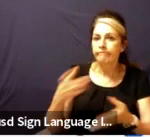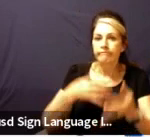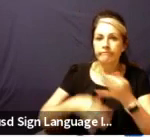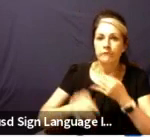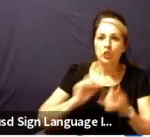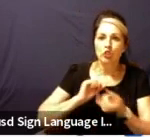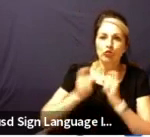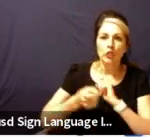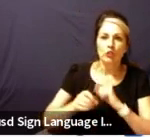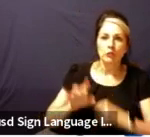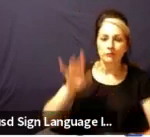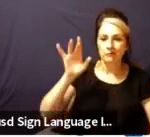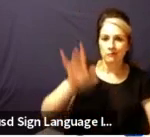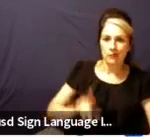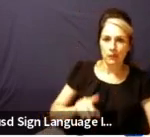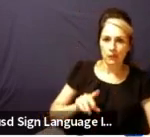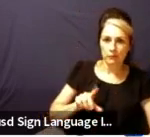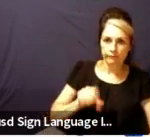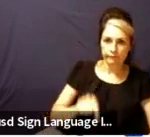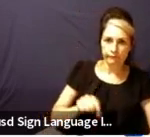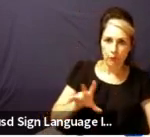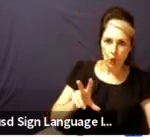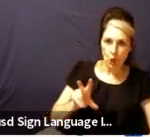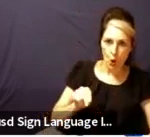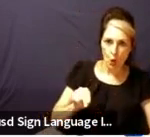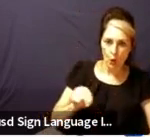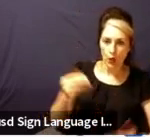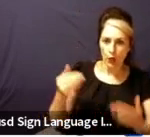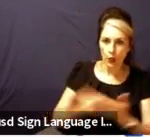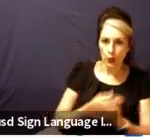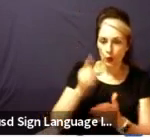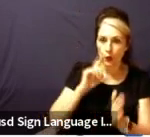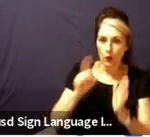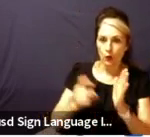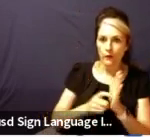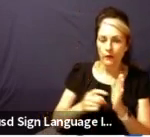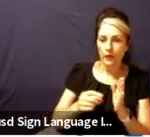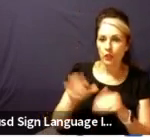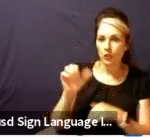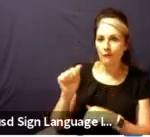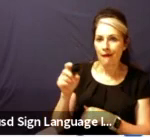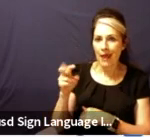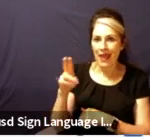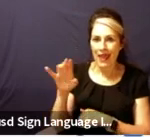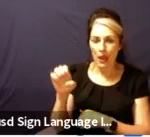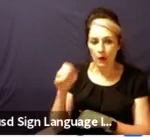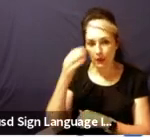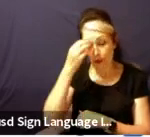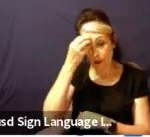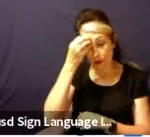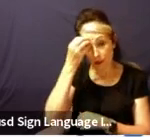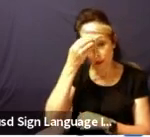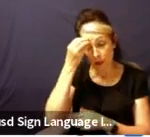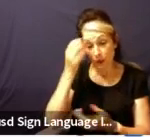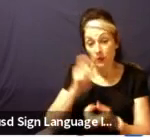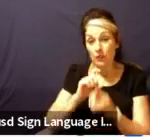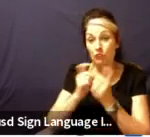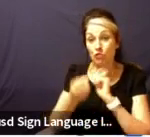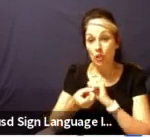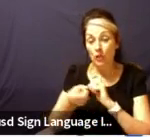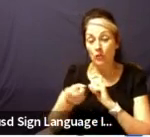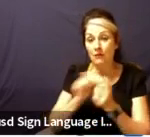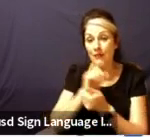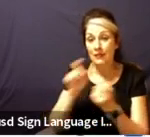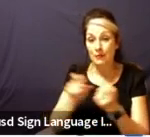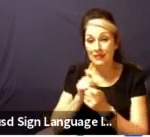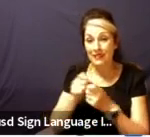and it will put a new notification basically in Aries that there was a change on that